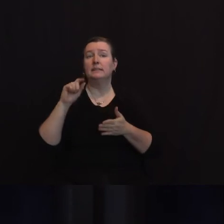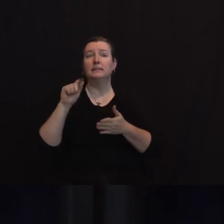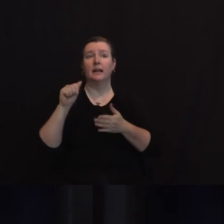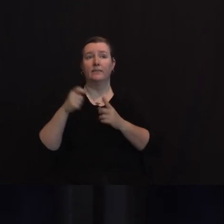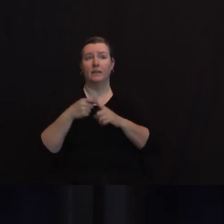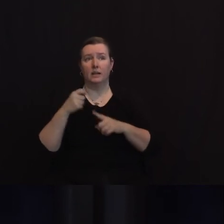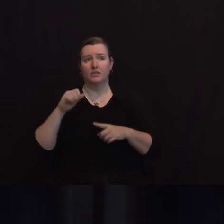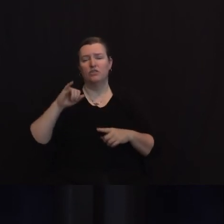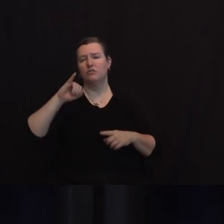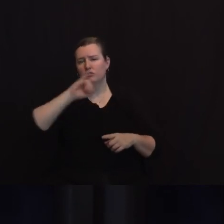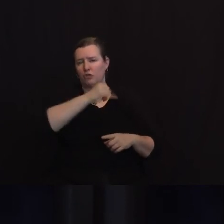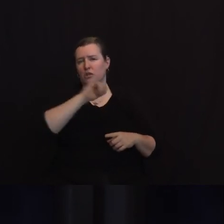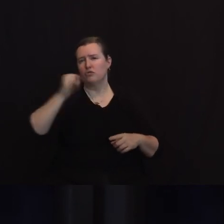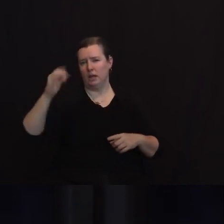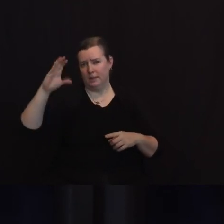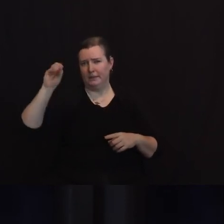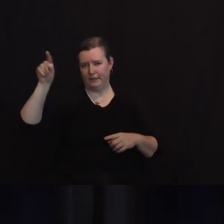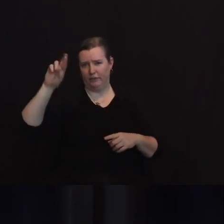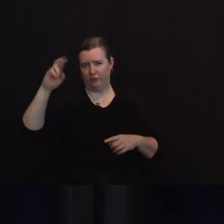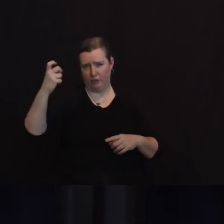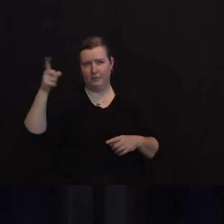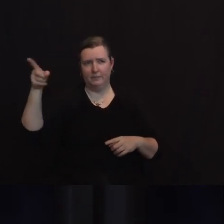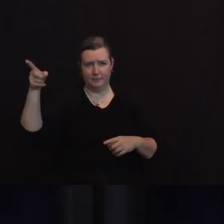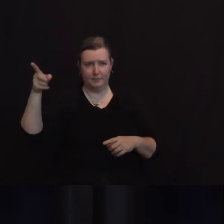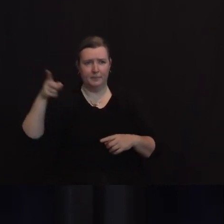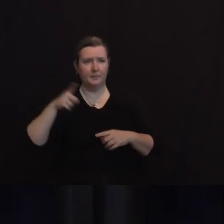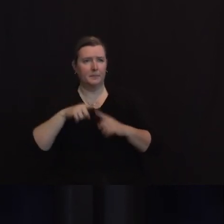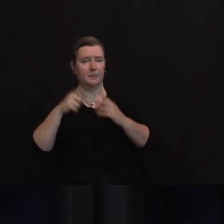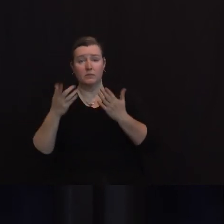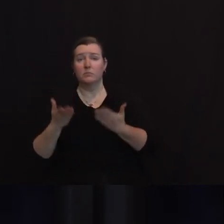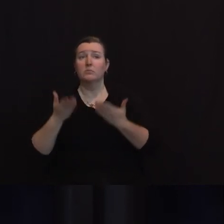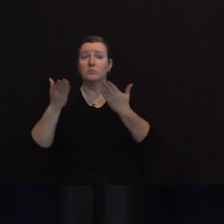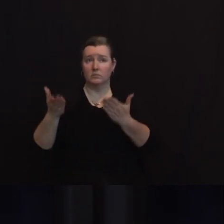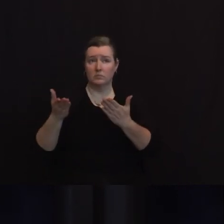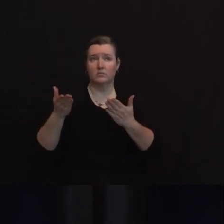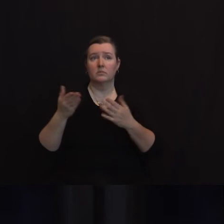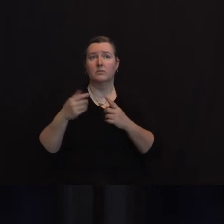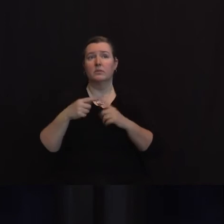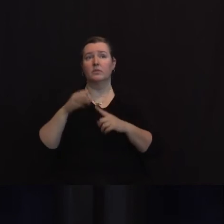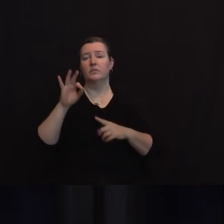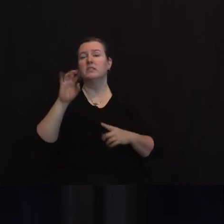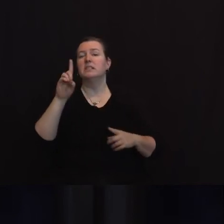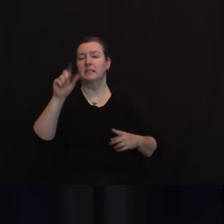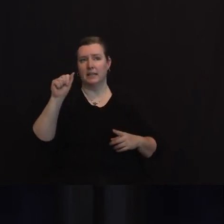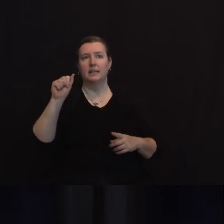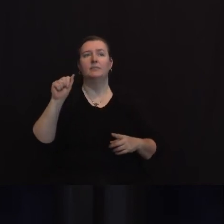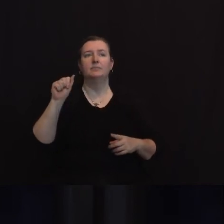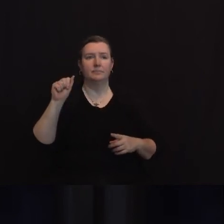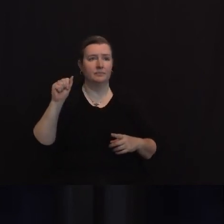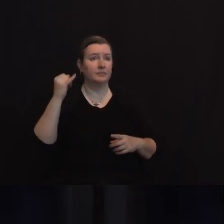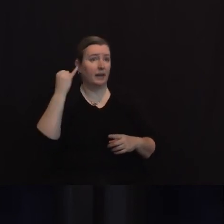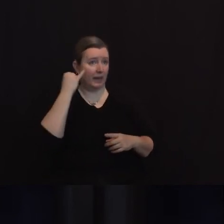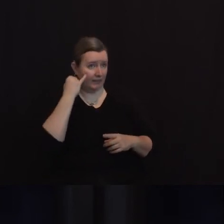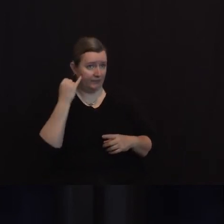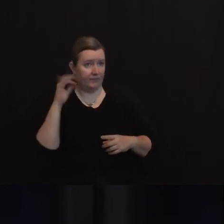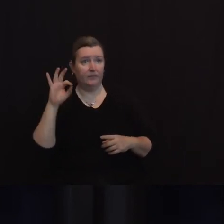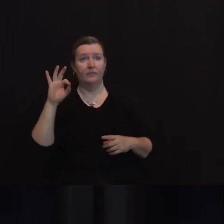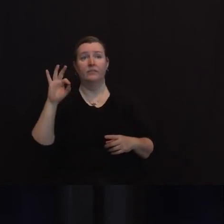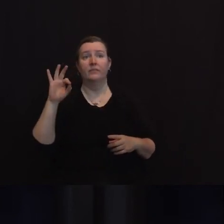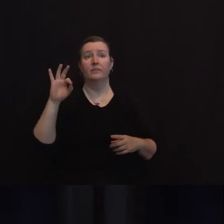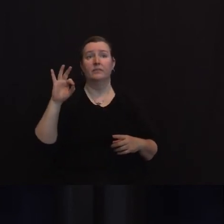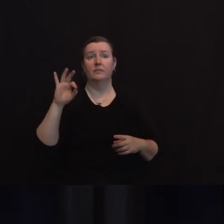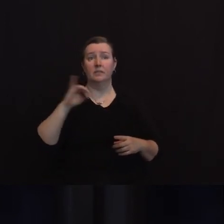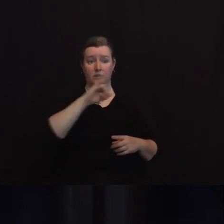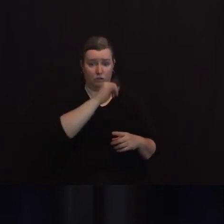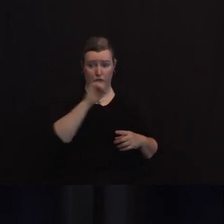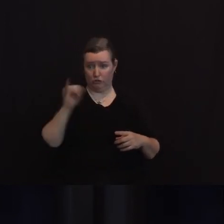Drug Administration. If the J&J vaccine is authorized for emergency use authorization, this